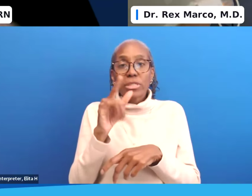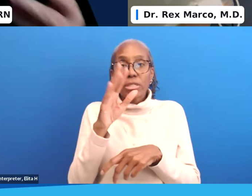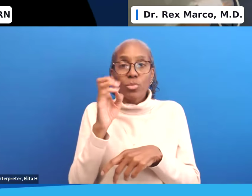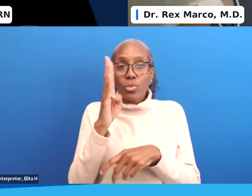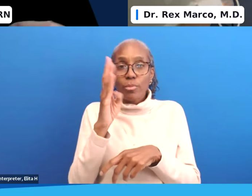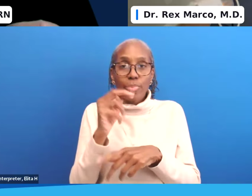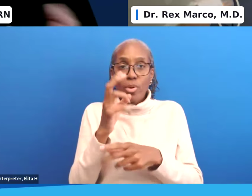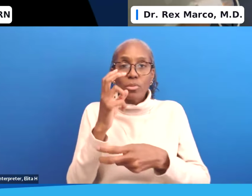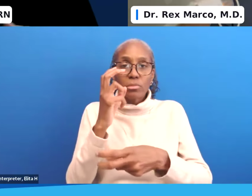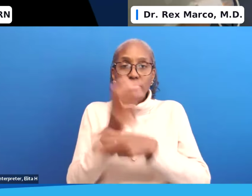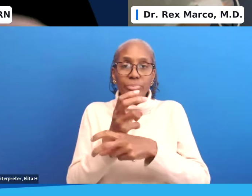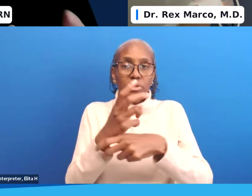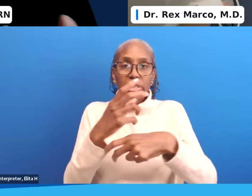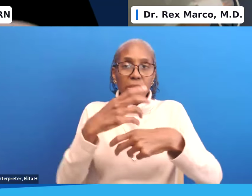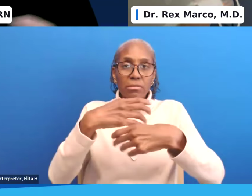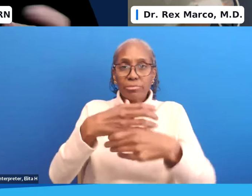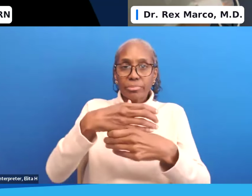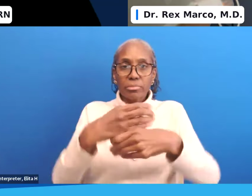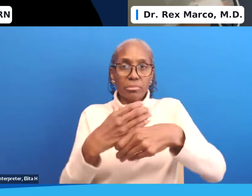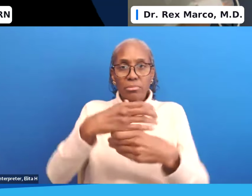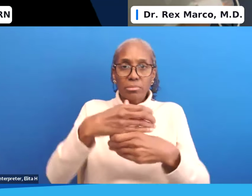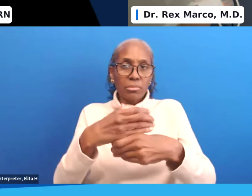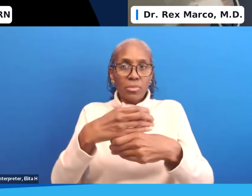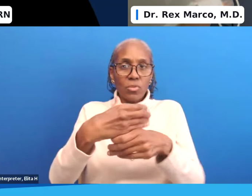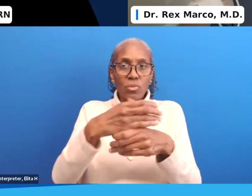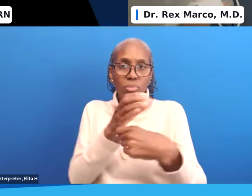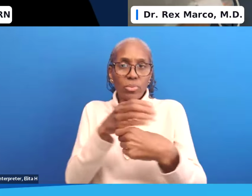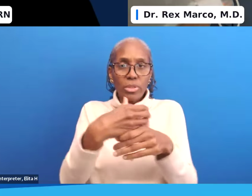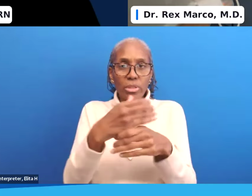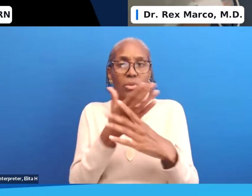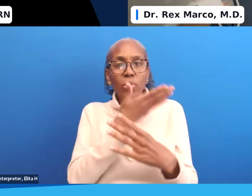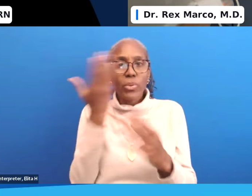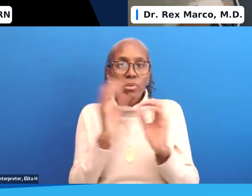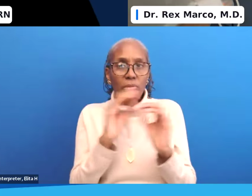been stabilized and can't have that slight rotation movement.